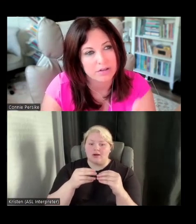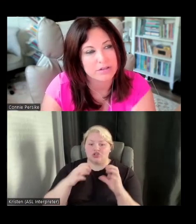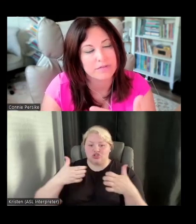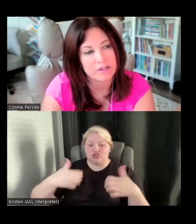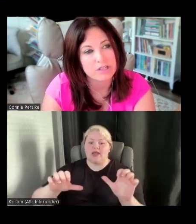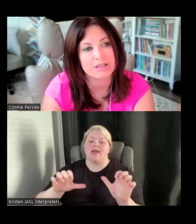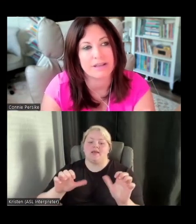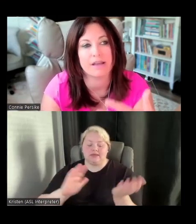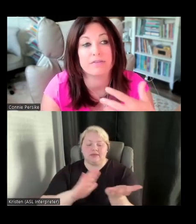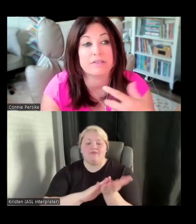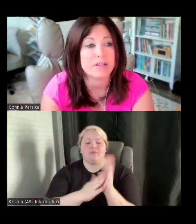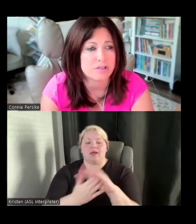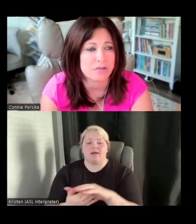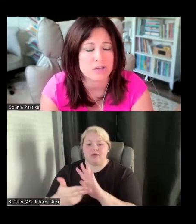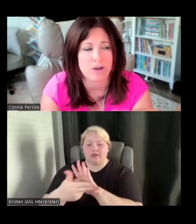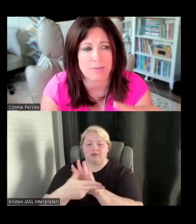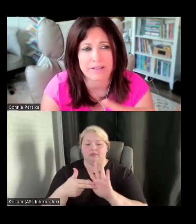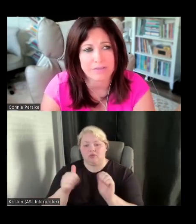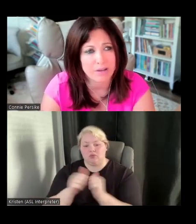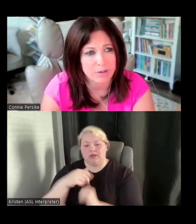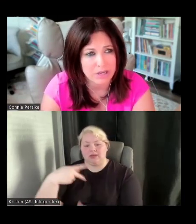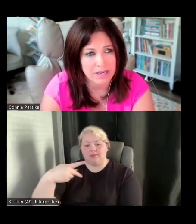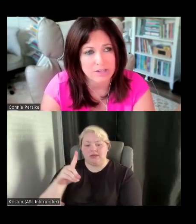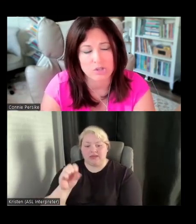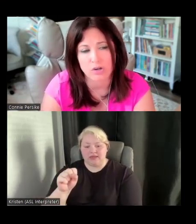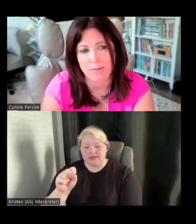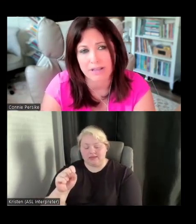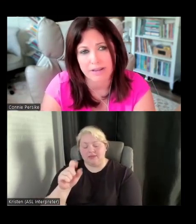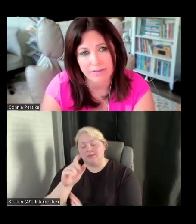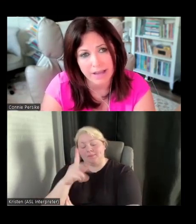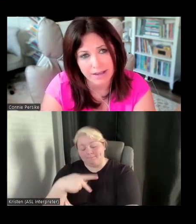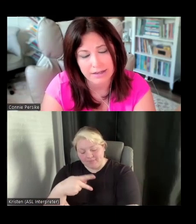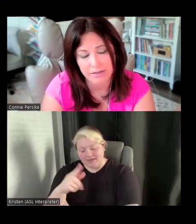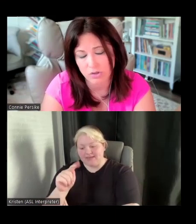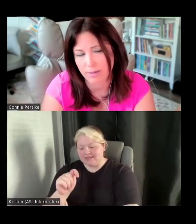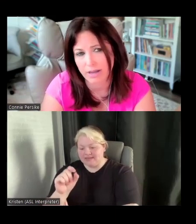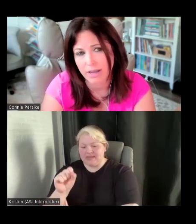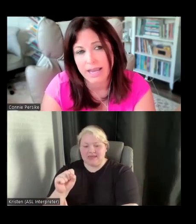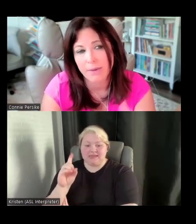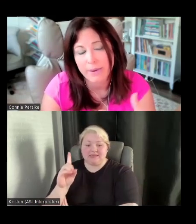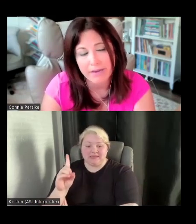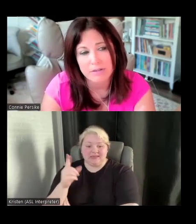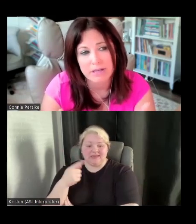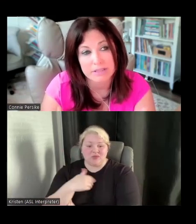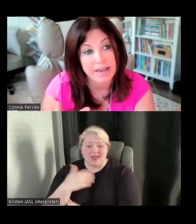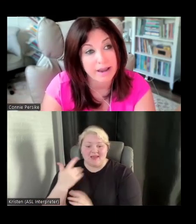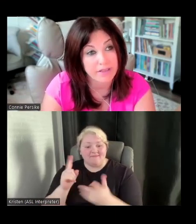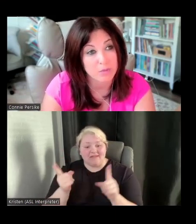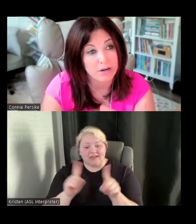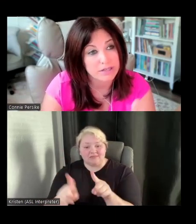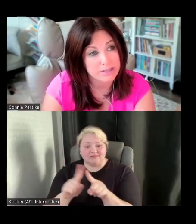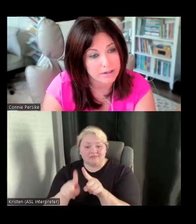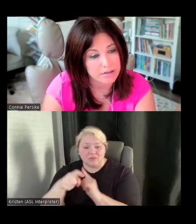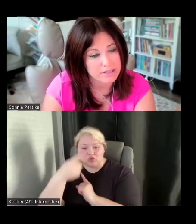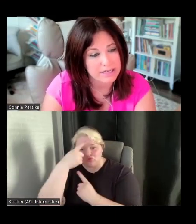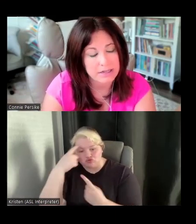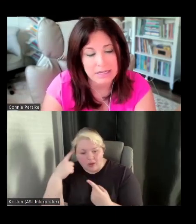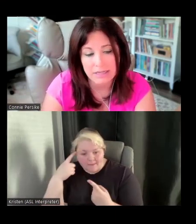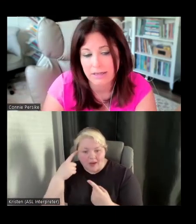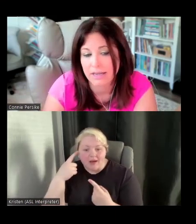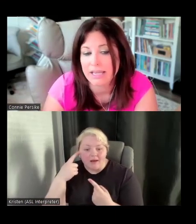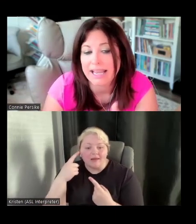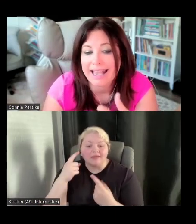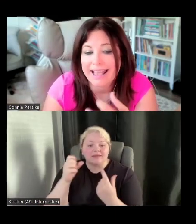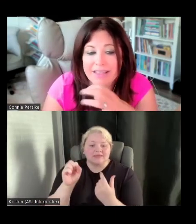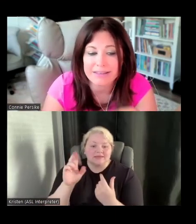being neurodivergent. They have sensory trauma, they have communication trauma, they have cognitive trauma, and we have to be able to have that awareness and